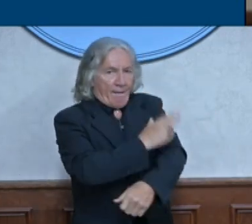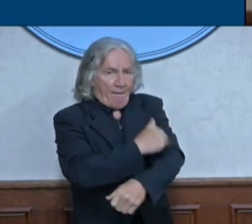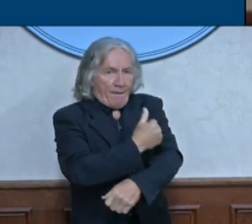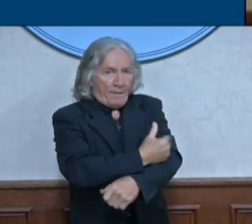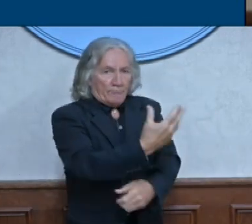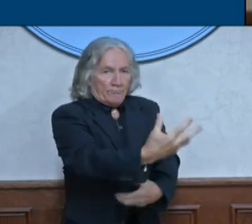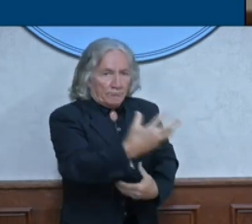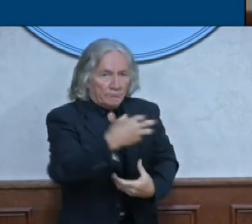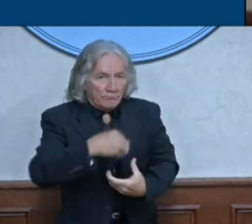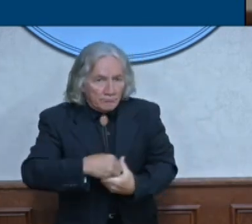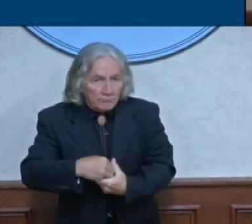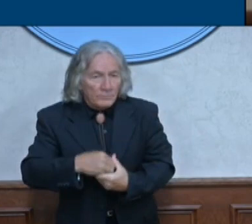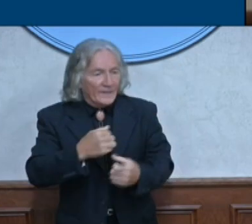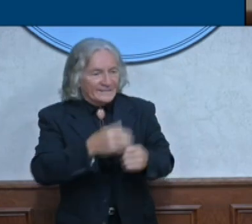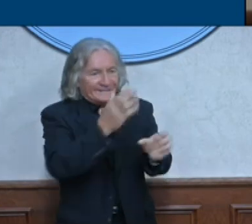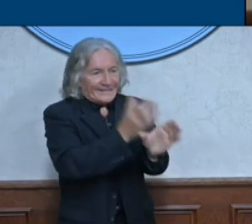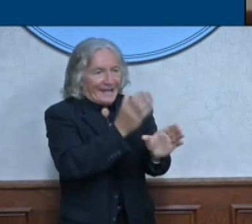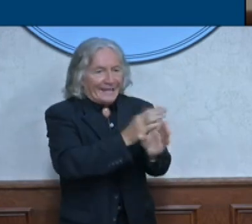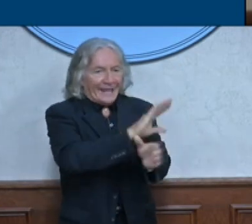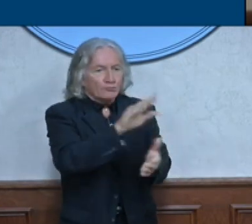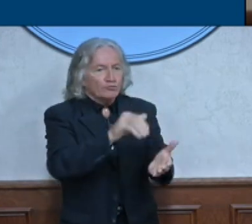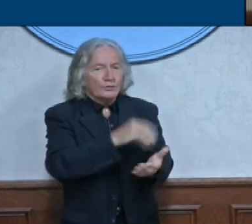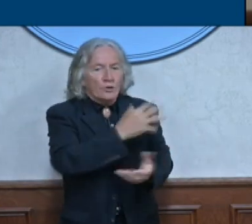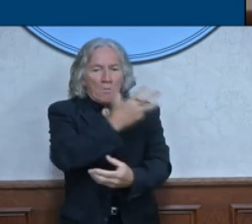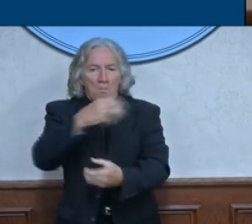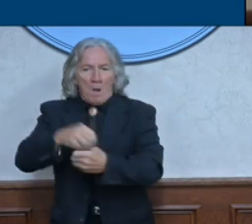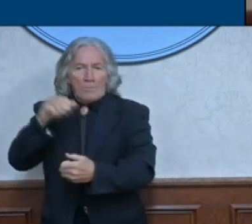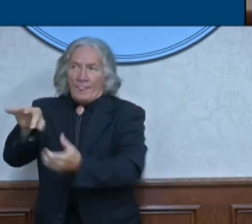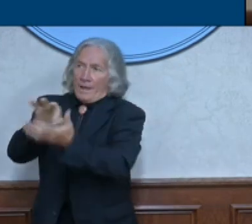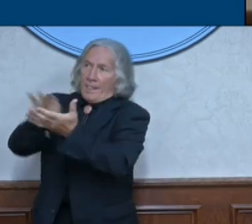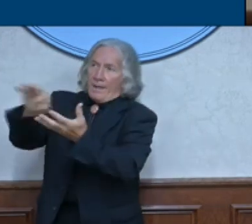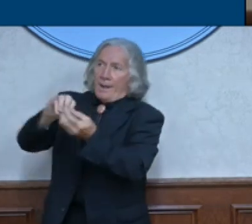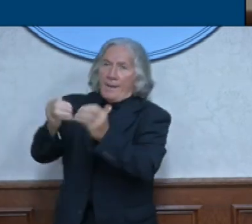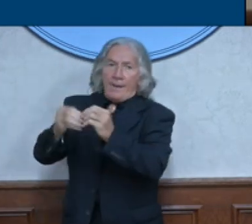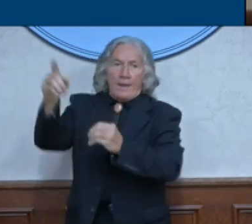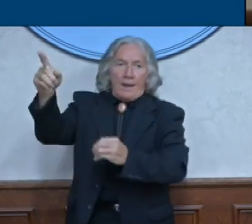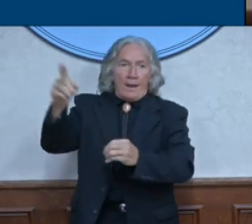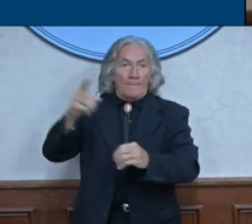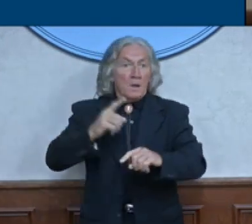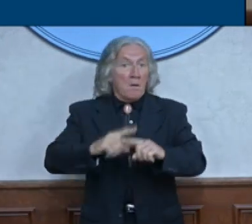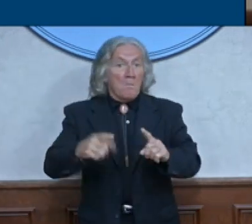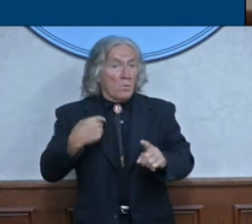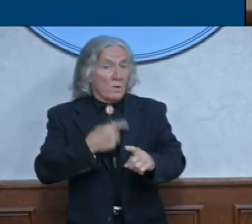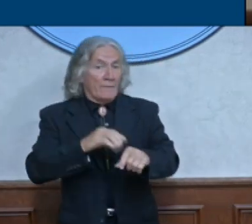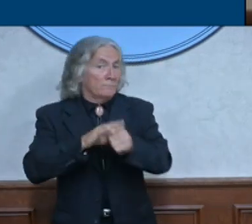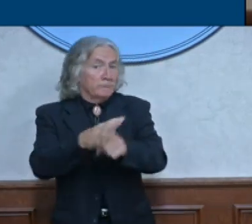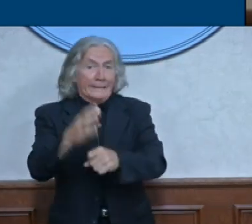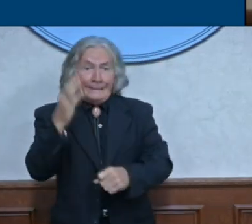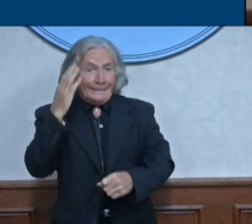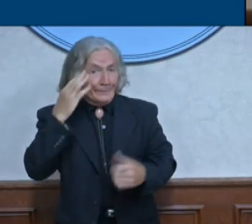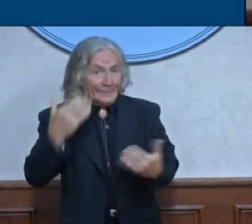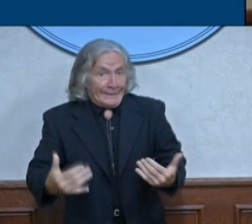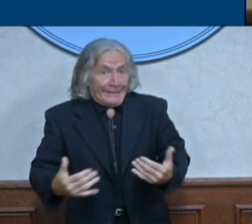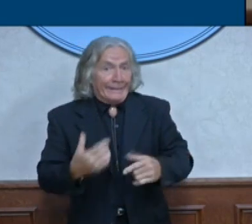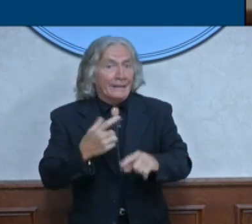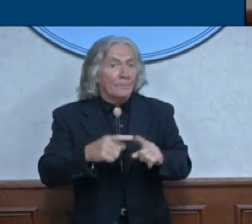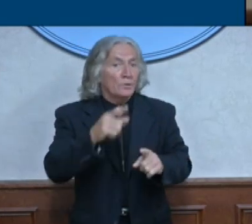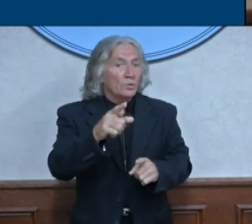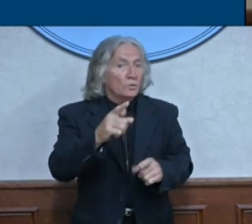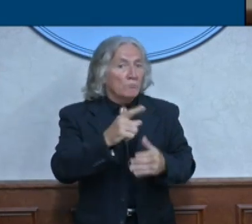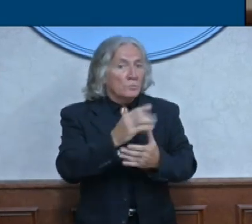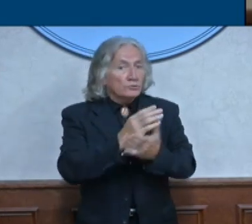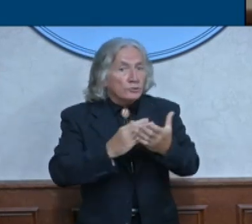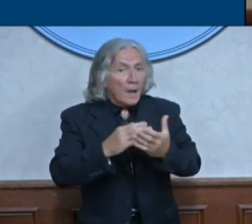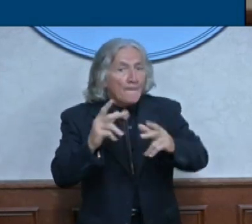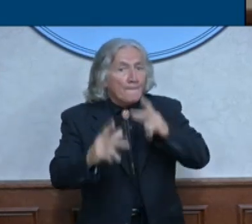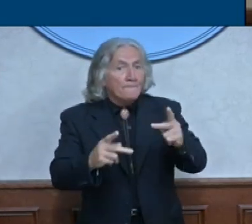like the Harris County Psychiatric Center are not included in there. Children's beds are, however. Not very many children